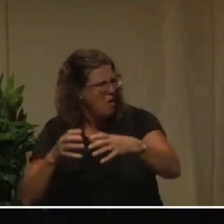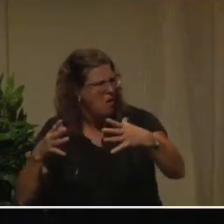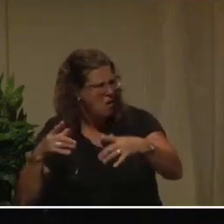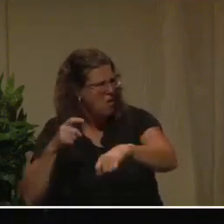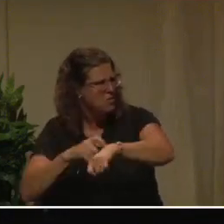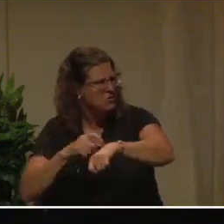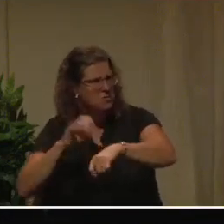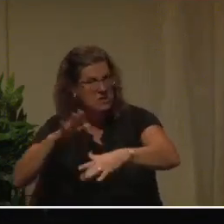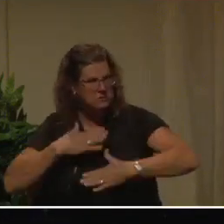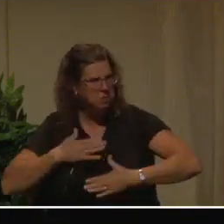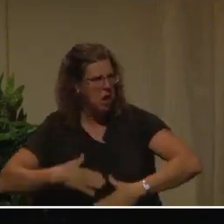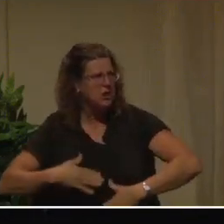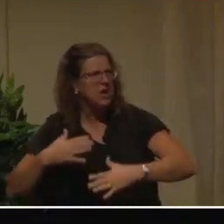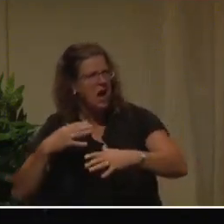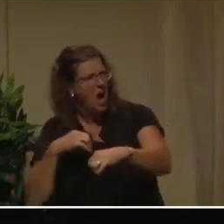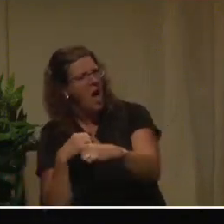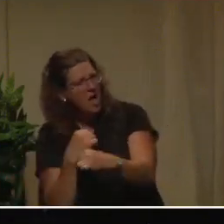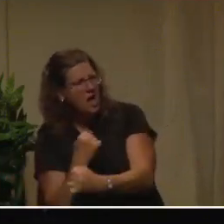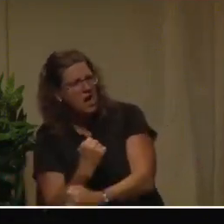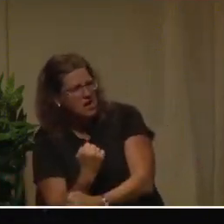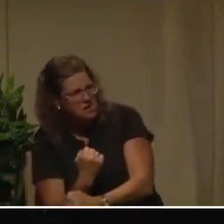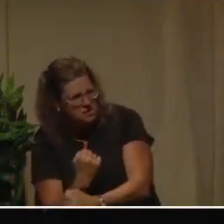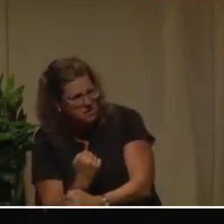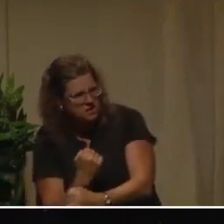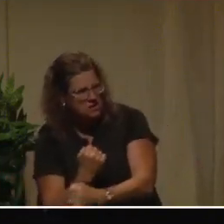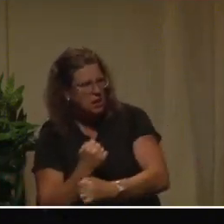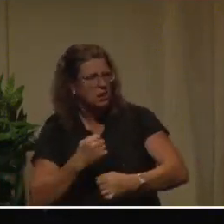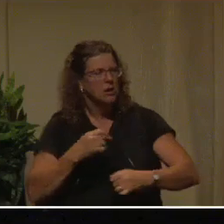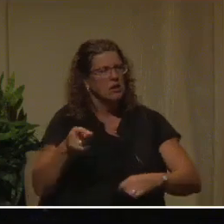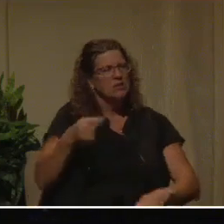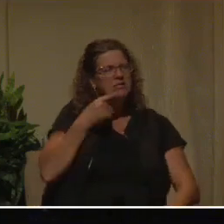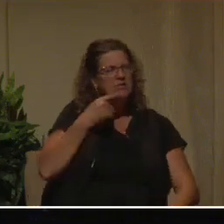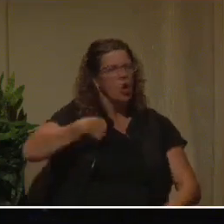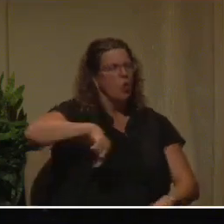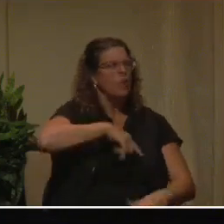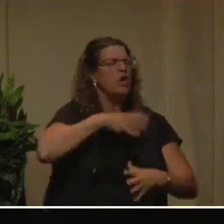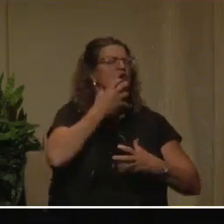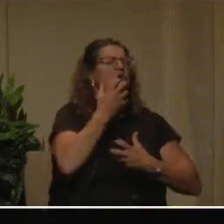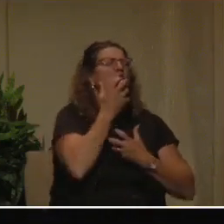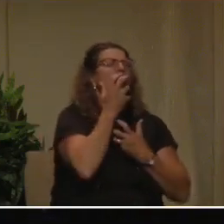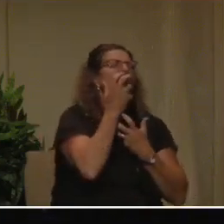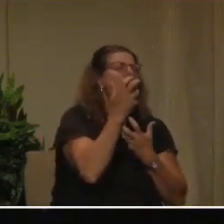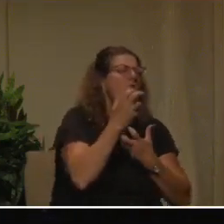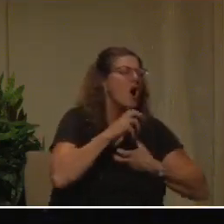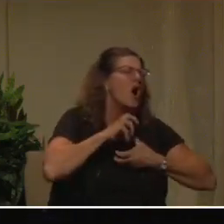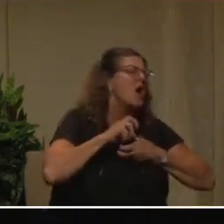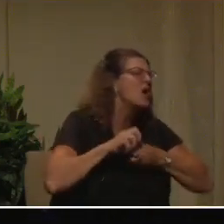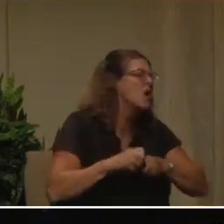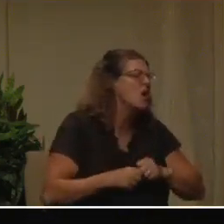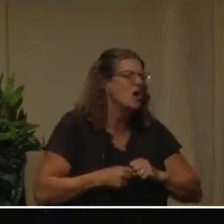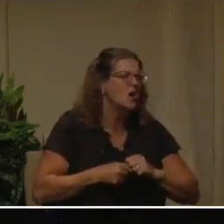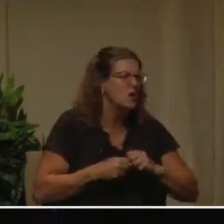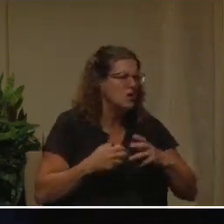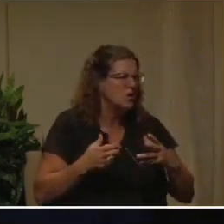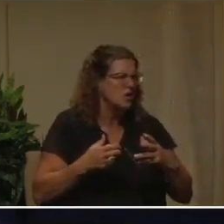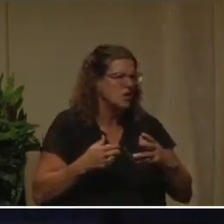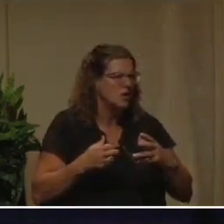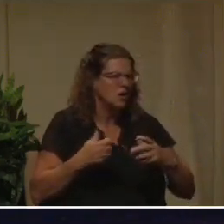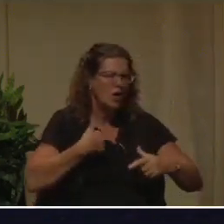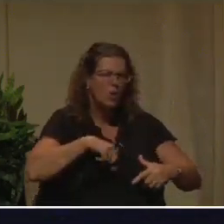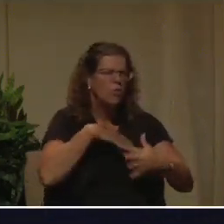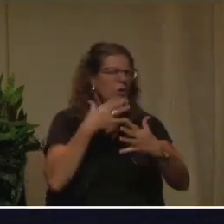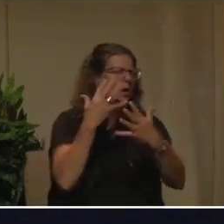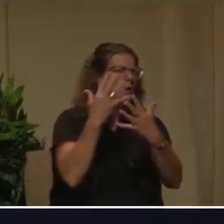so Paul is basically, I believe, saying we groan in this body because we are unclothed now and we long